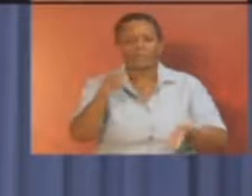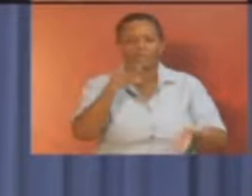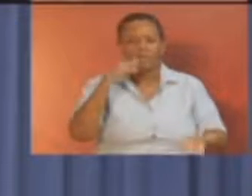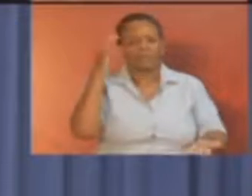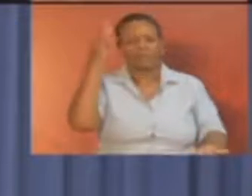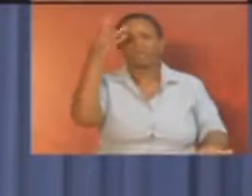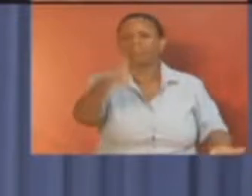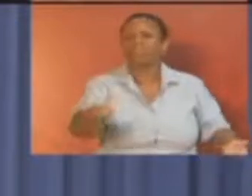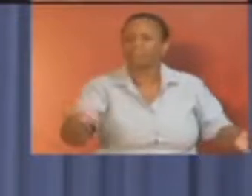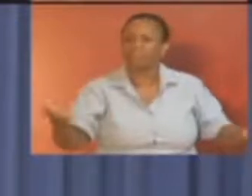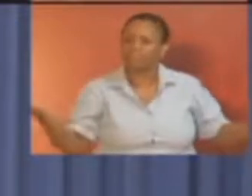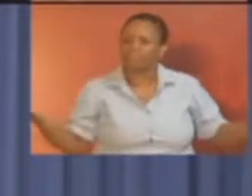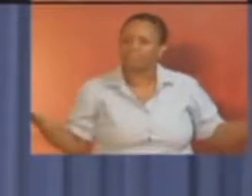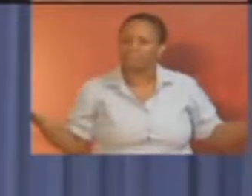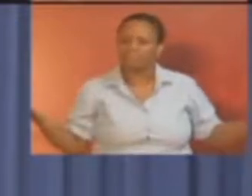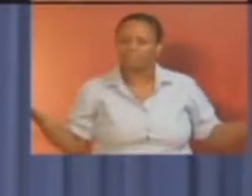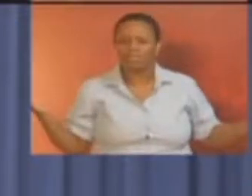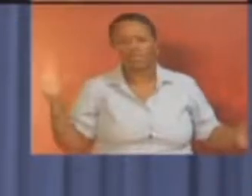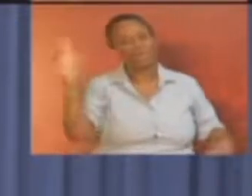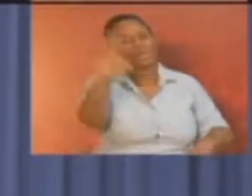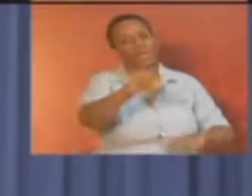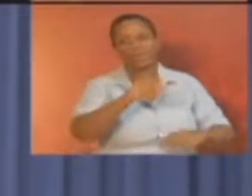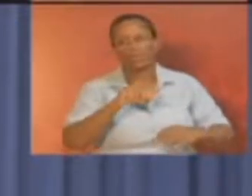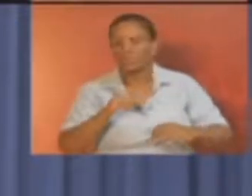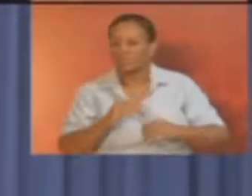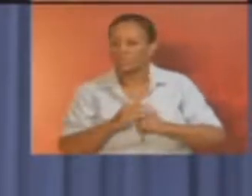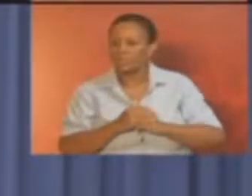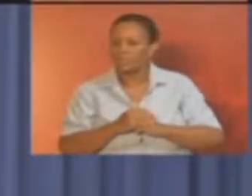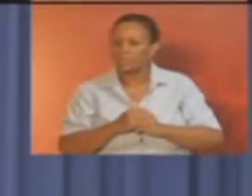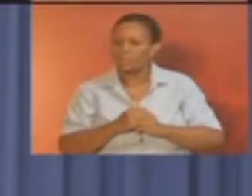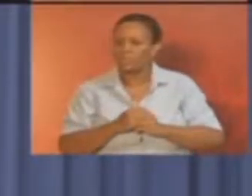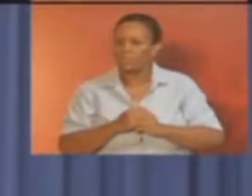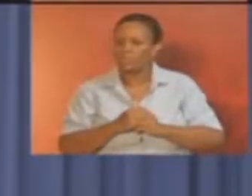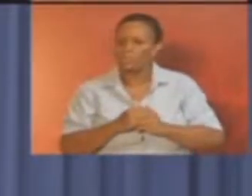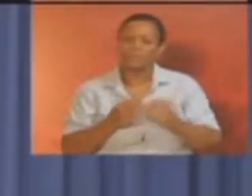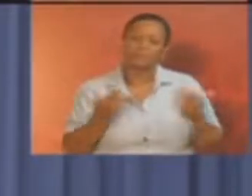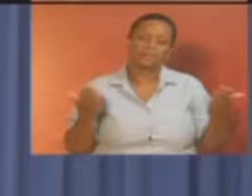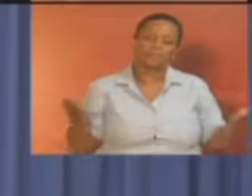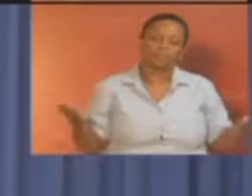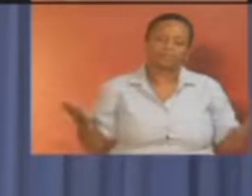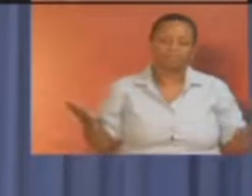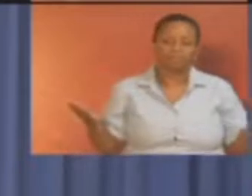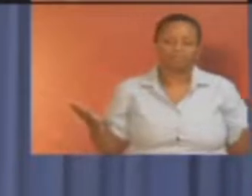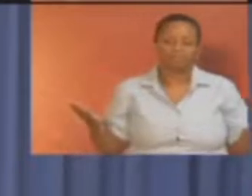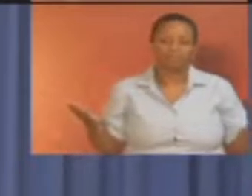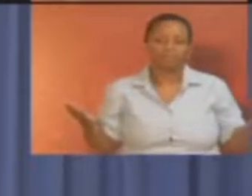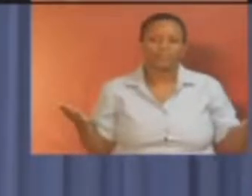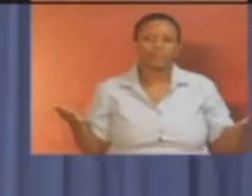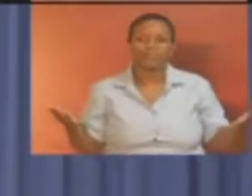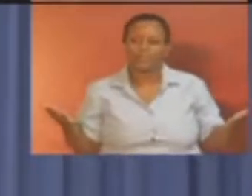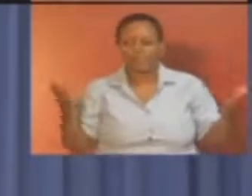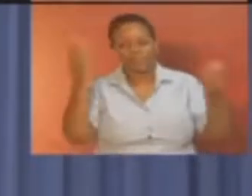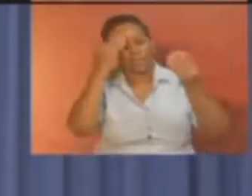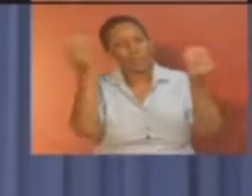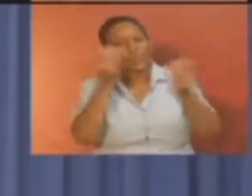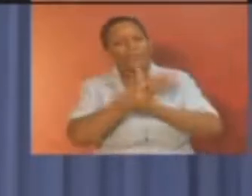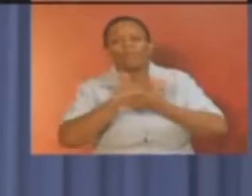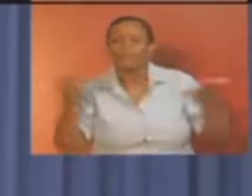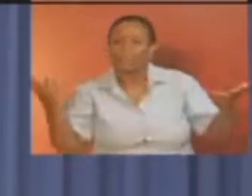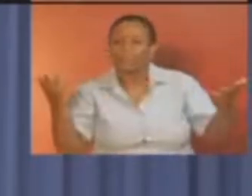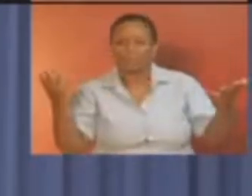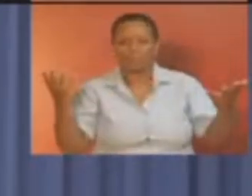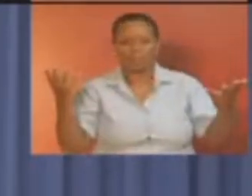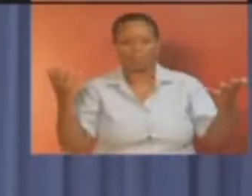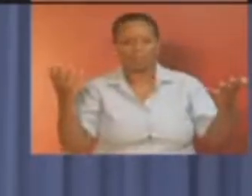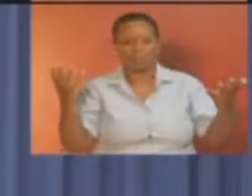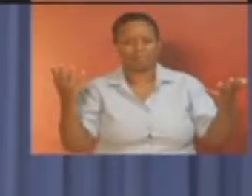extinguished. Having said that, I am still holding the Minister of Education